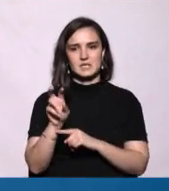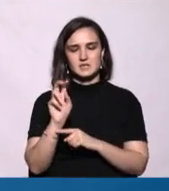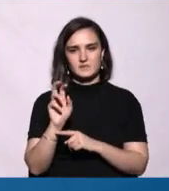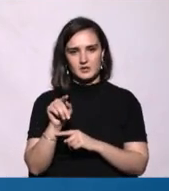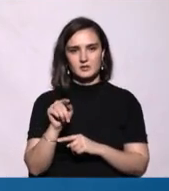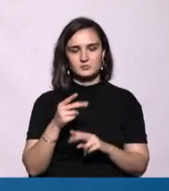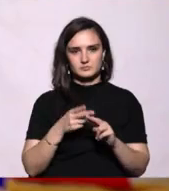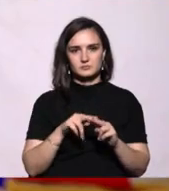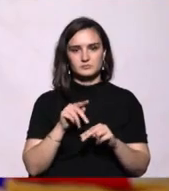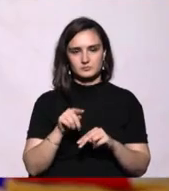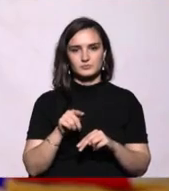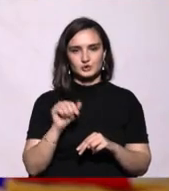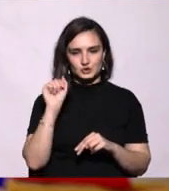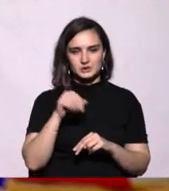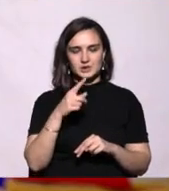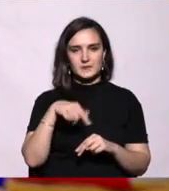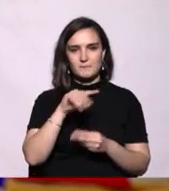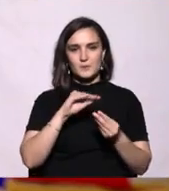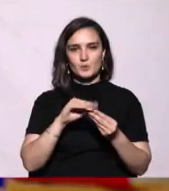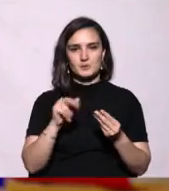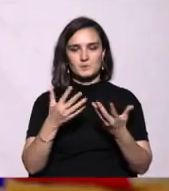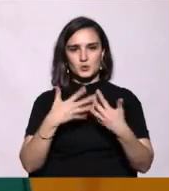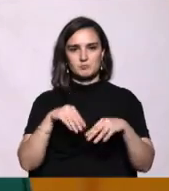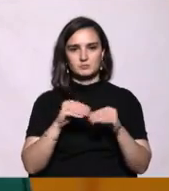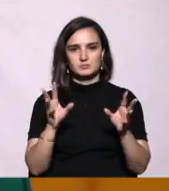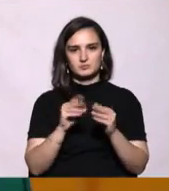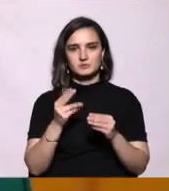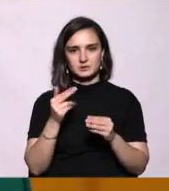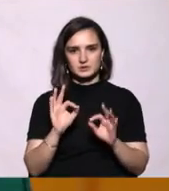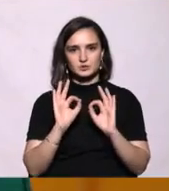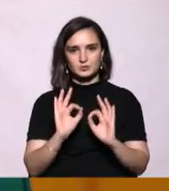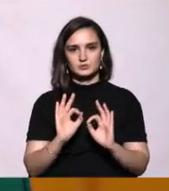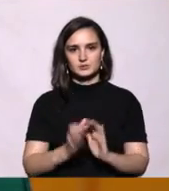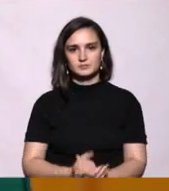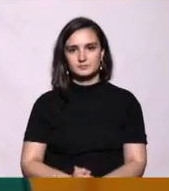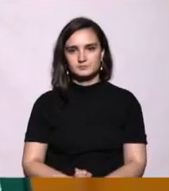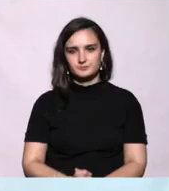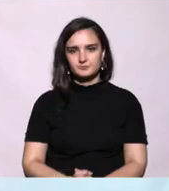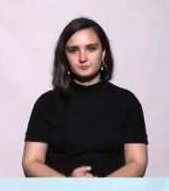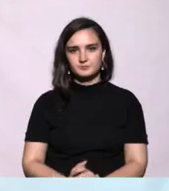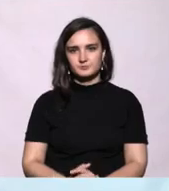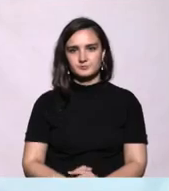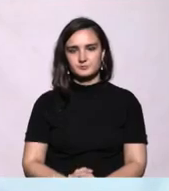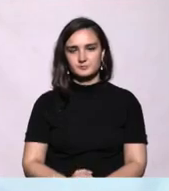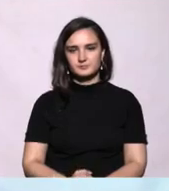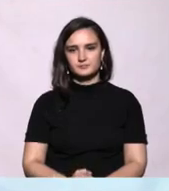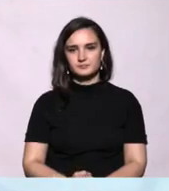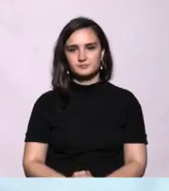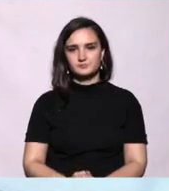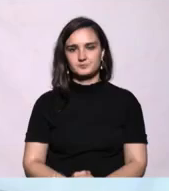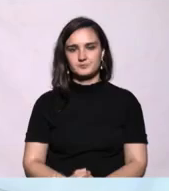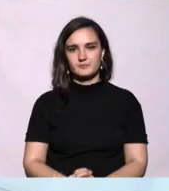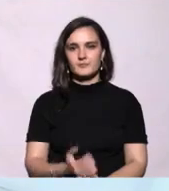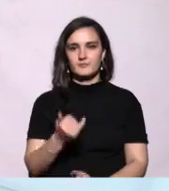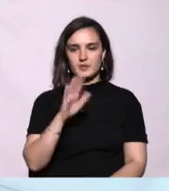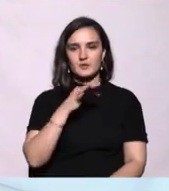as much as possible with your friends and family. Good memory, Zach, you have. you. And, now, let's go over